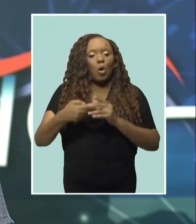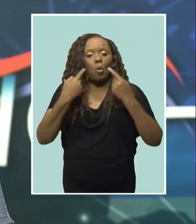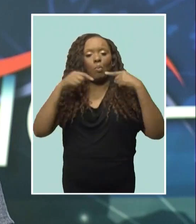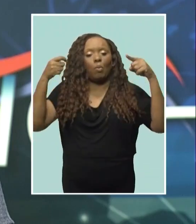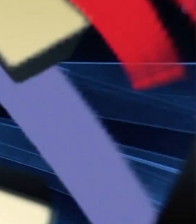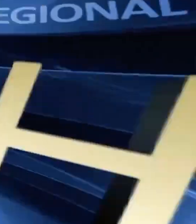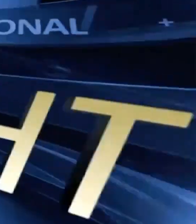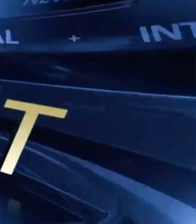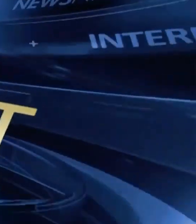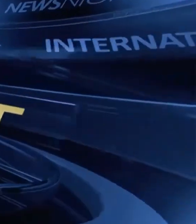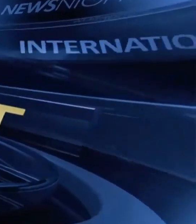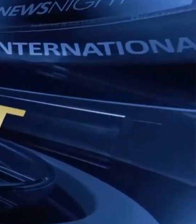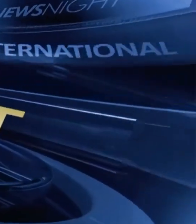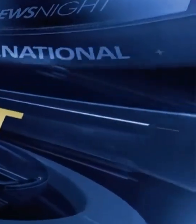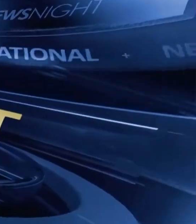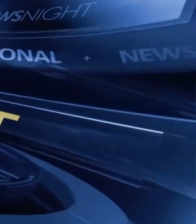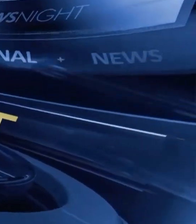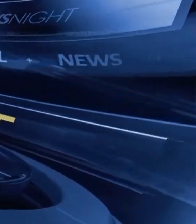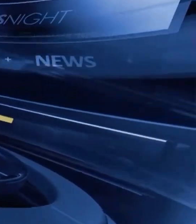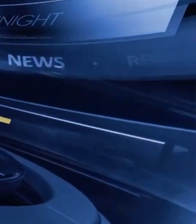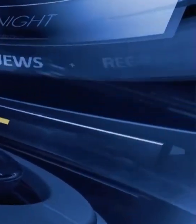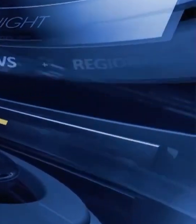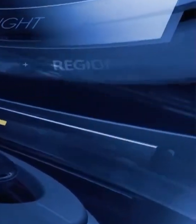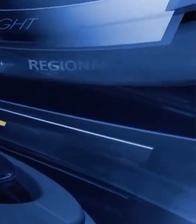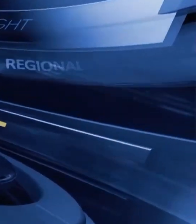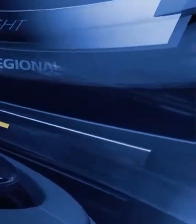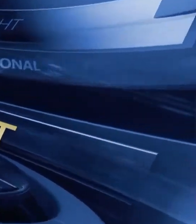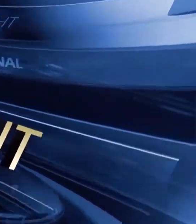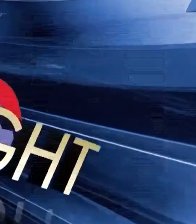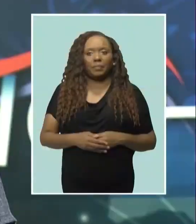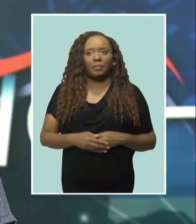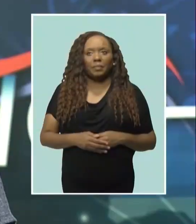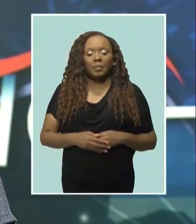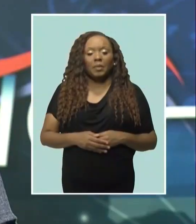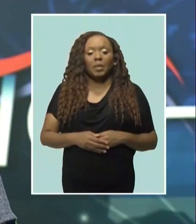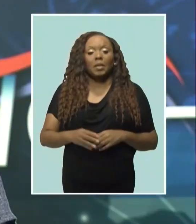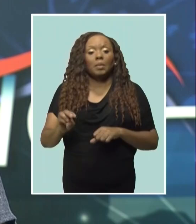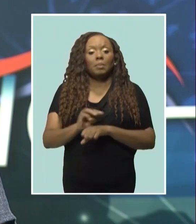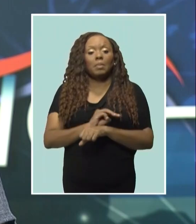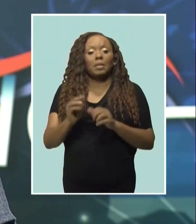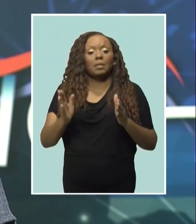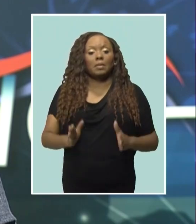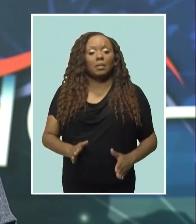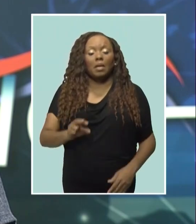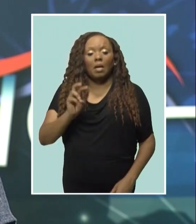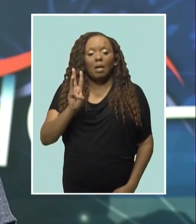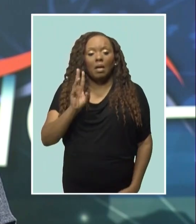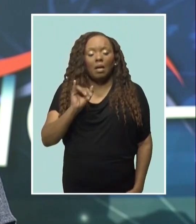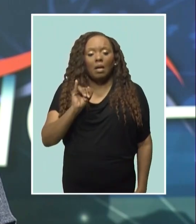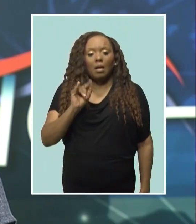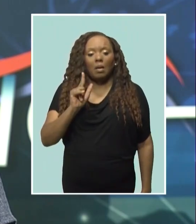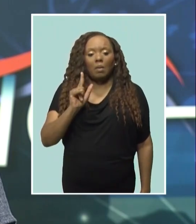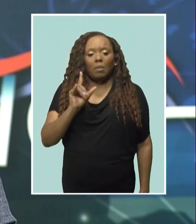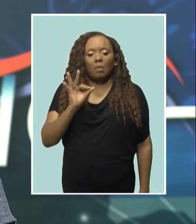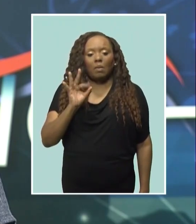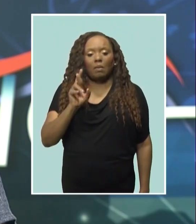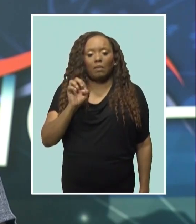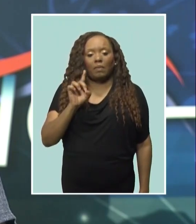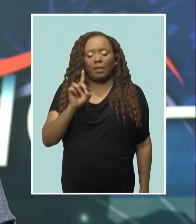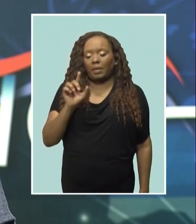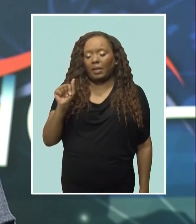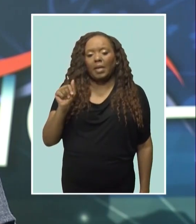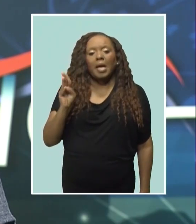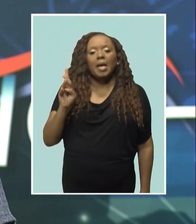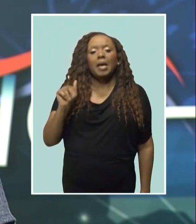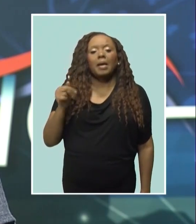Show. Minister of Home Affairs and Information, Wilfred Abrams,